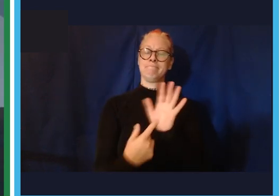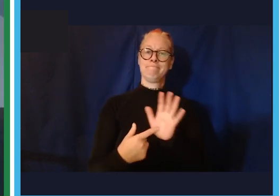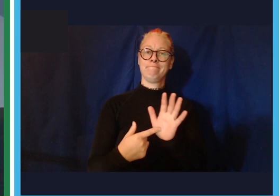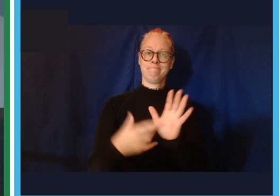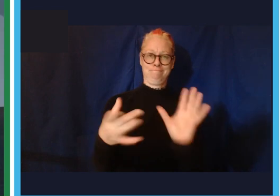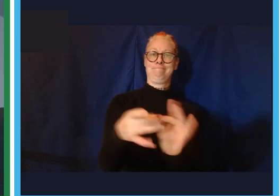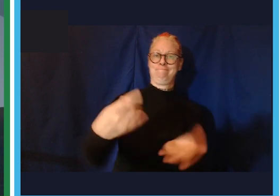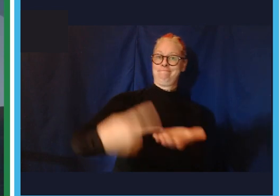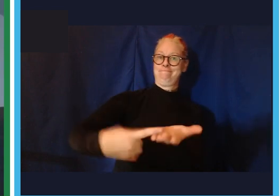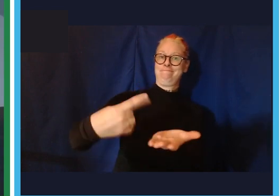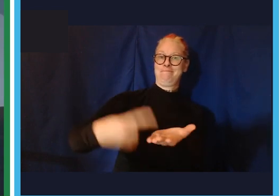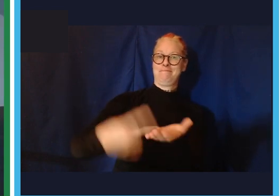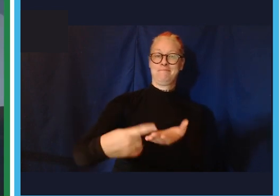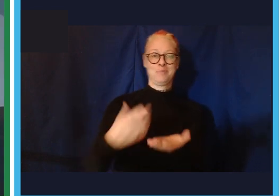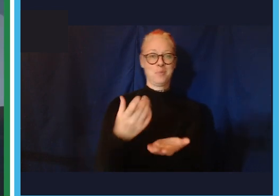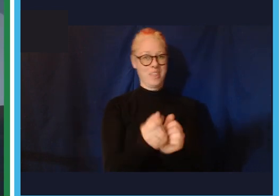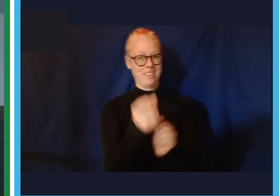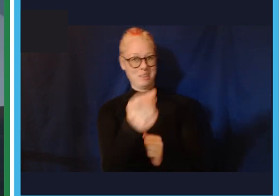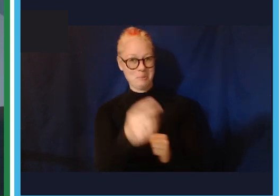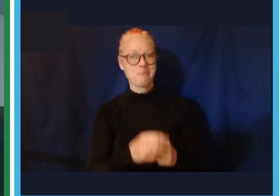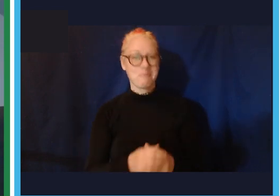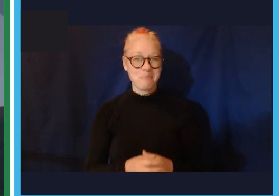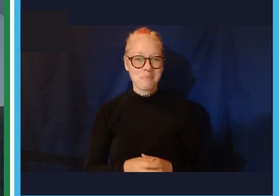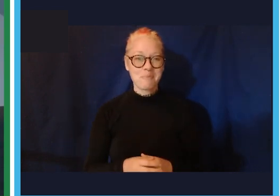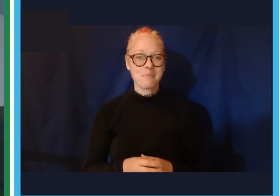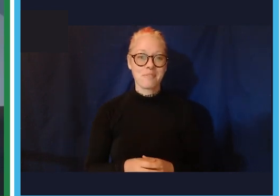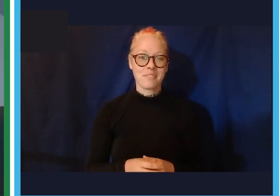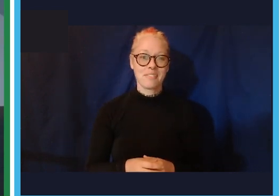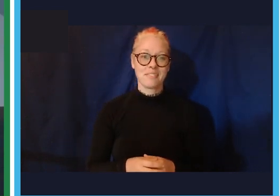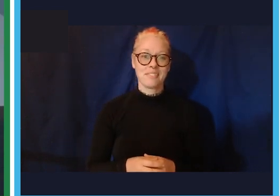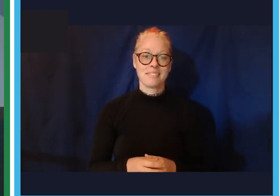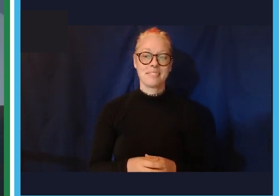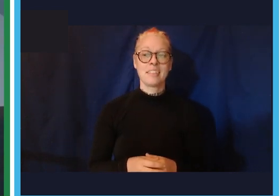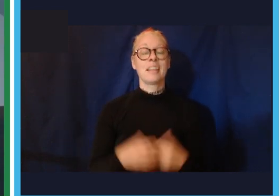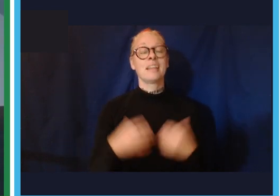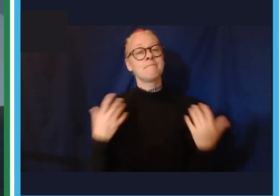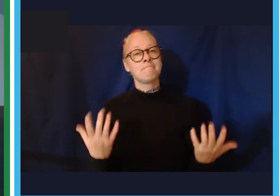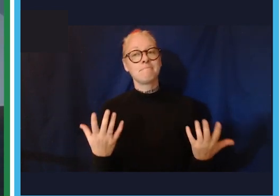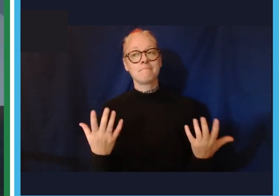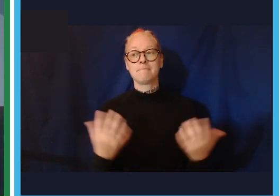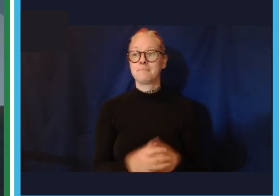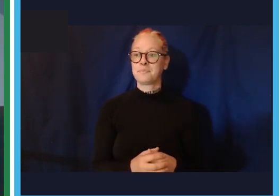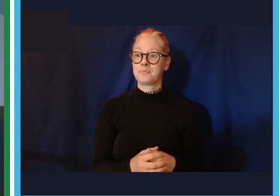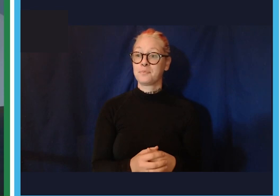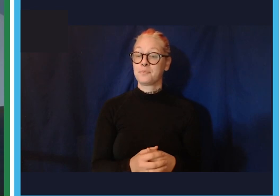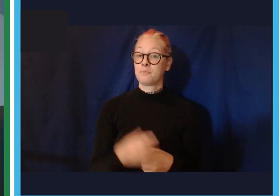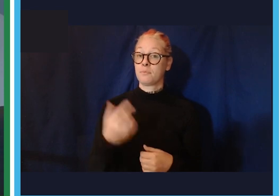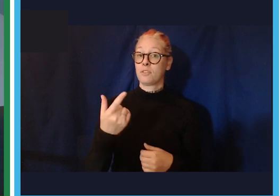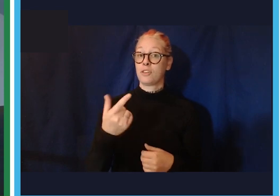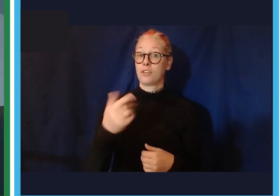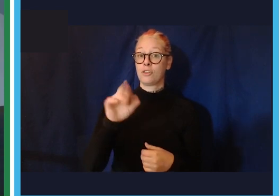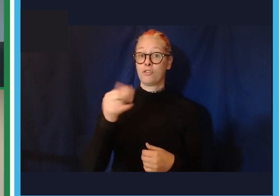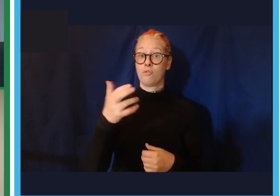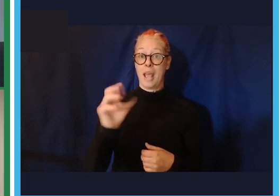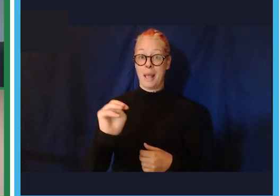made me think that this would be a good opportunity for us to talk with you